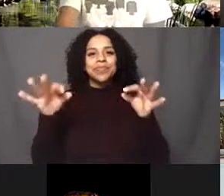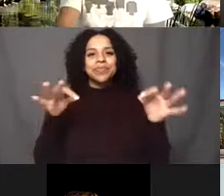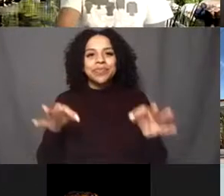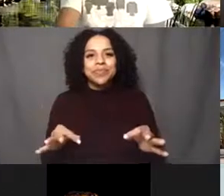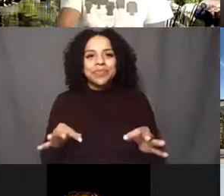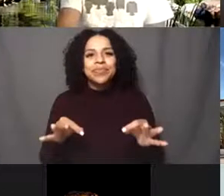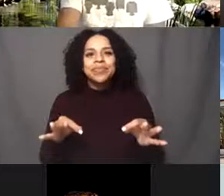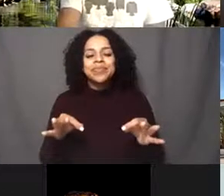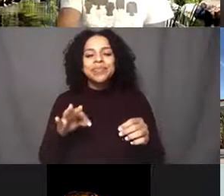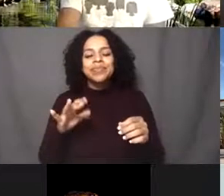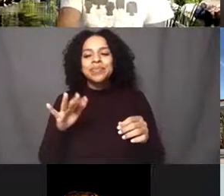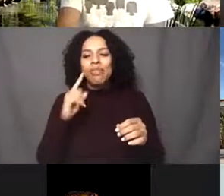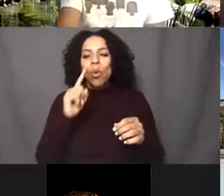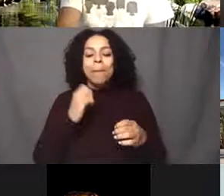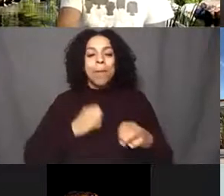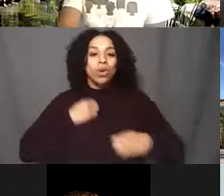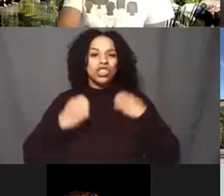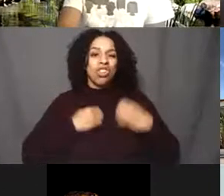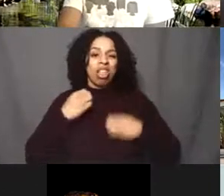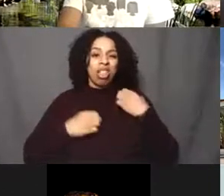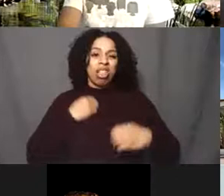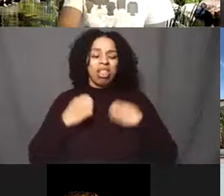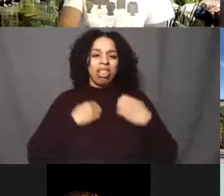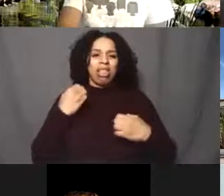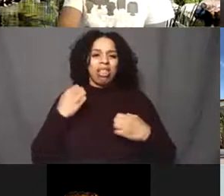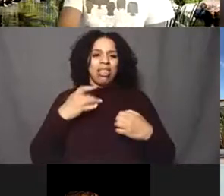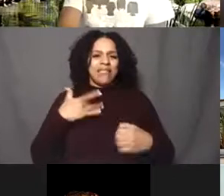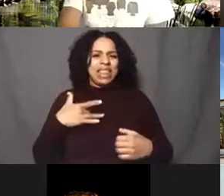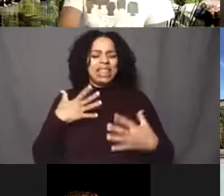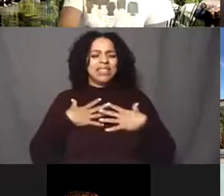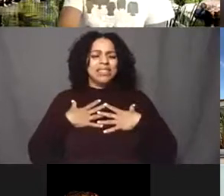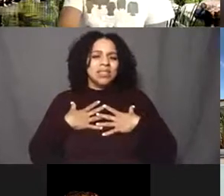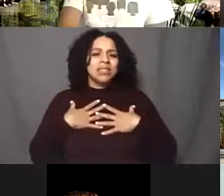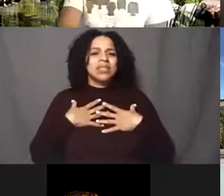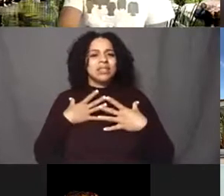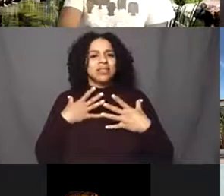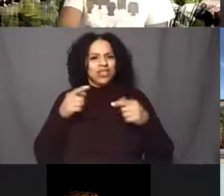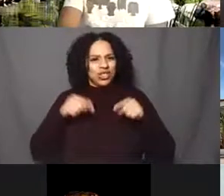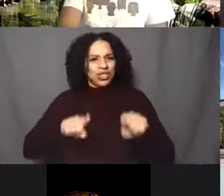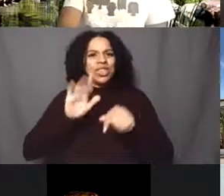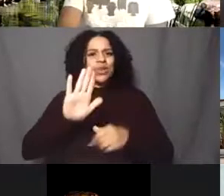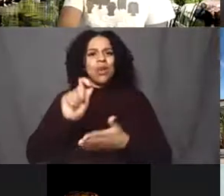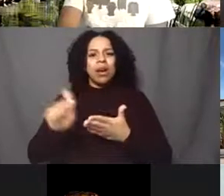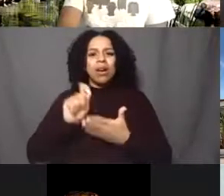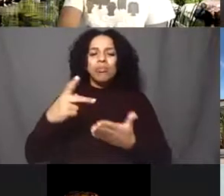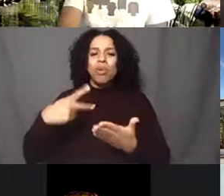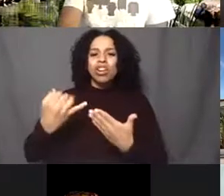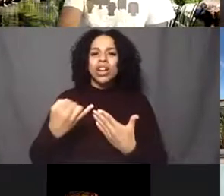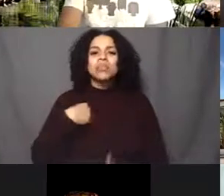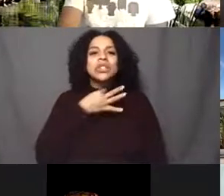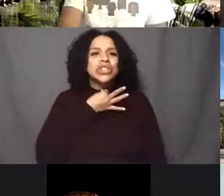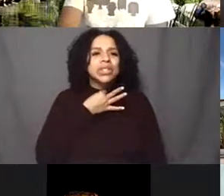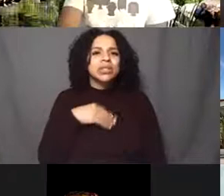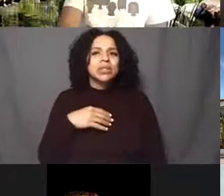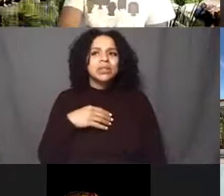the emotional labor that went into the project. And I was just curious of like, what would you recommend to